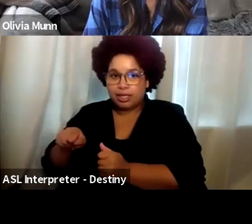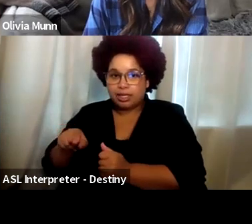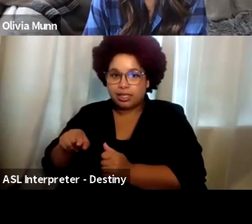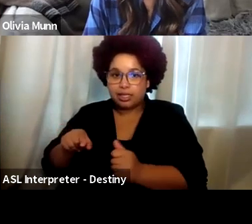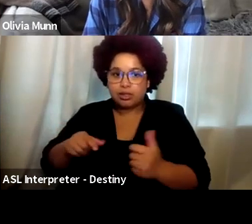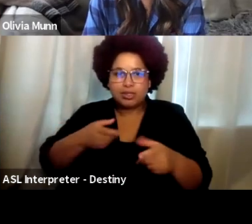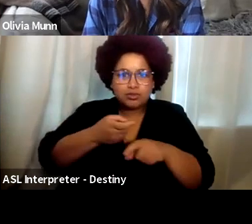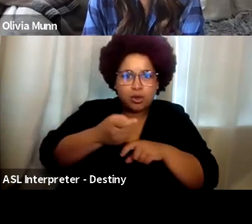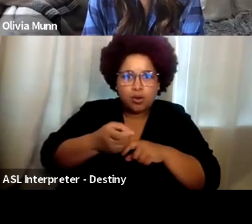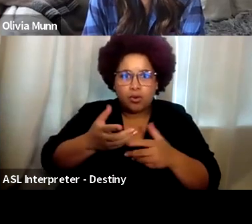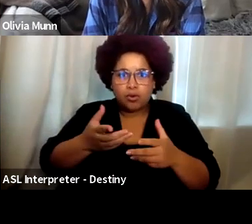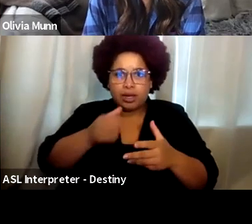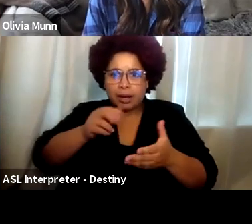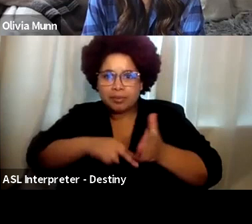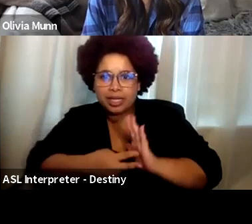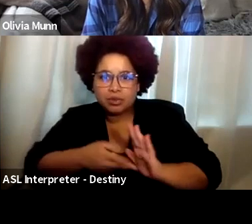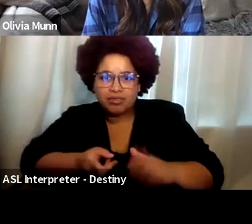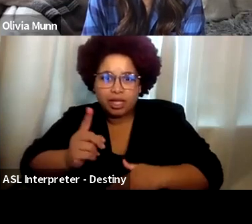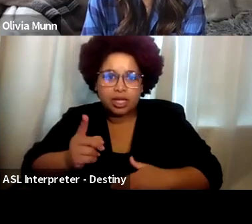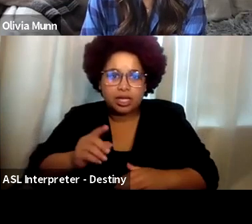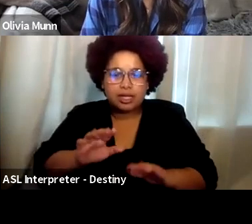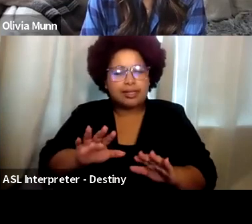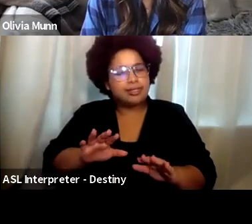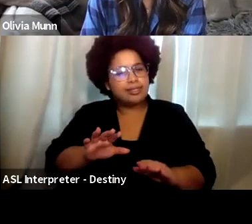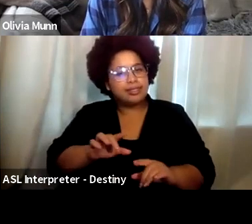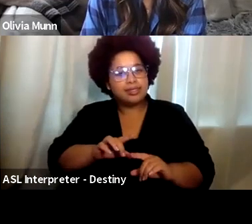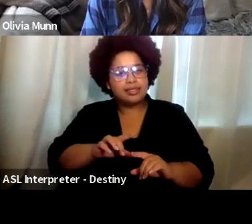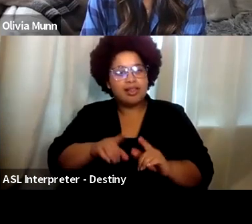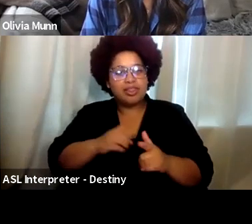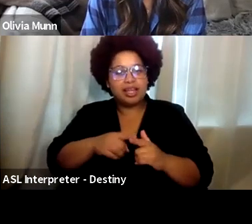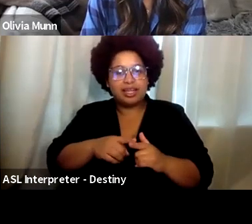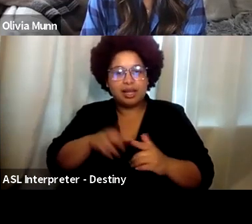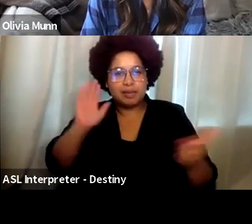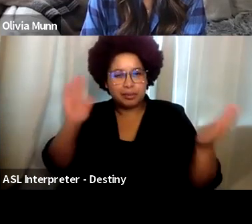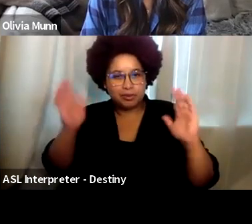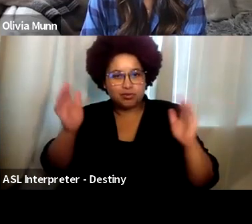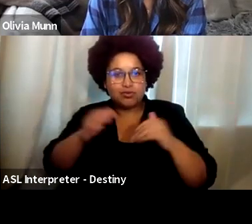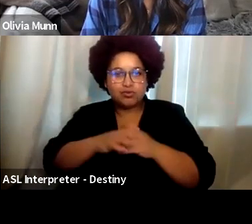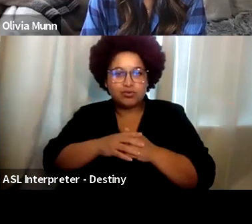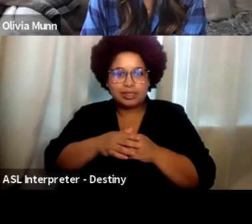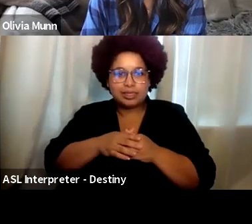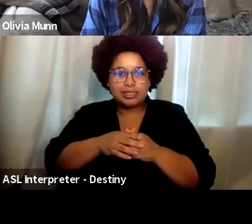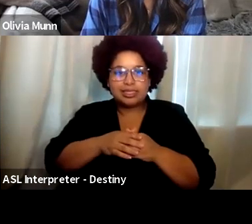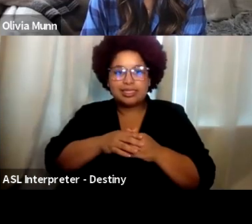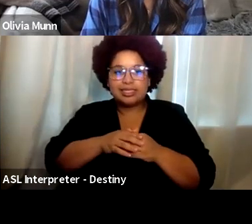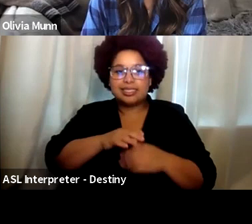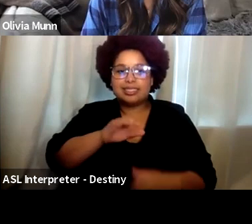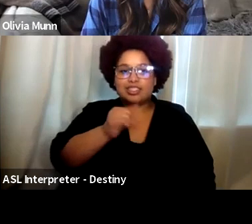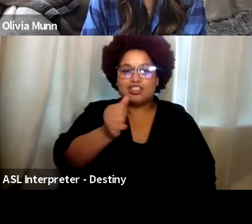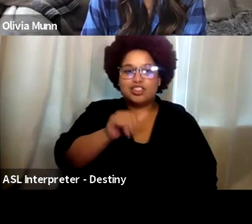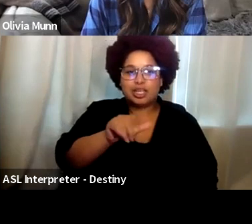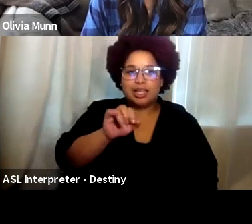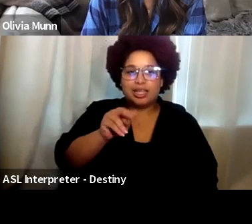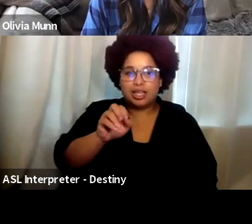was a joke and I didn't mean it to be offensive and all this other stuff. And then I made the analogy very similar to what Jay Leno back in the past